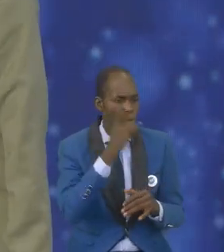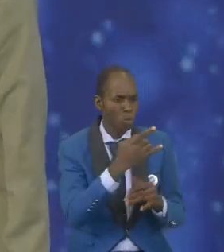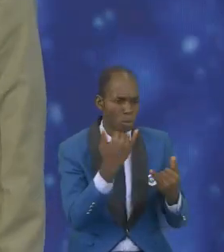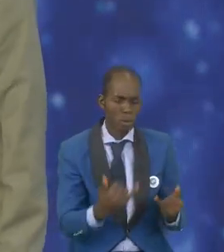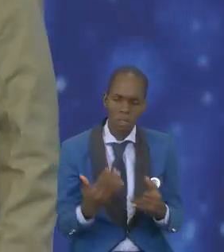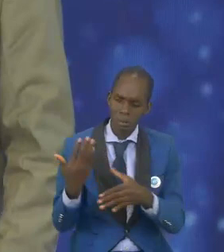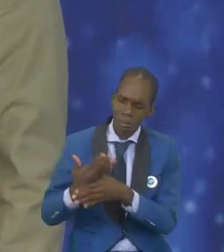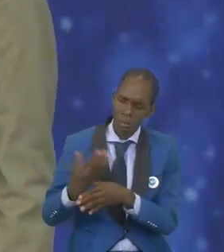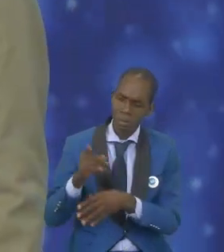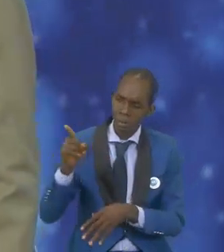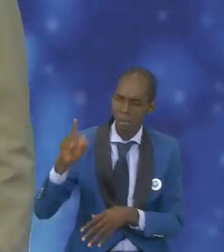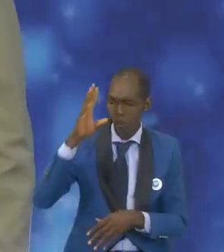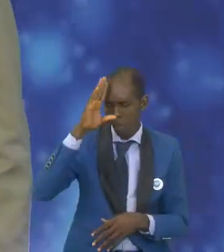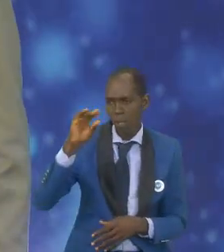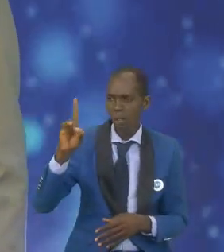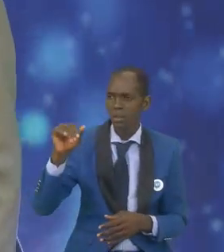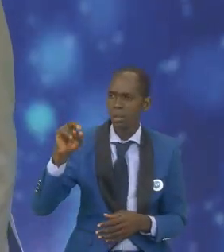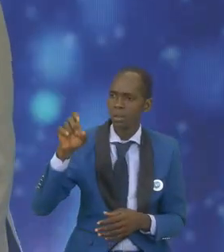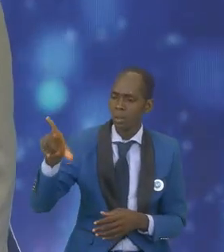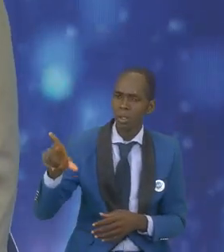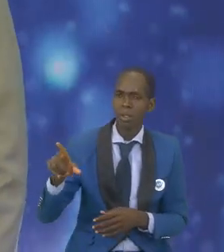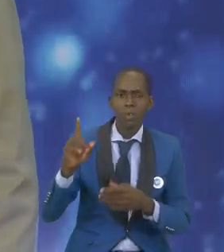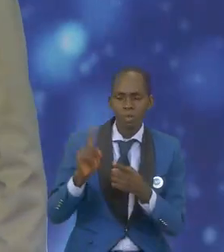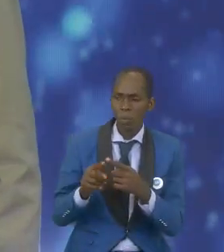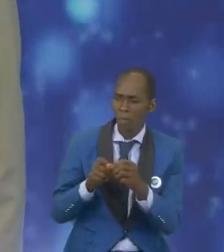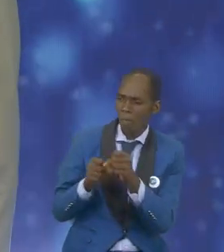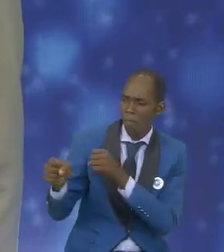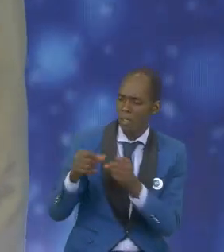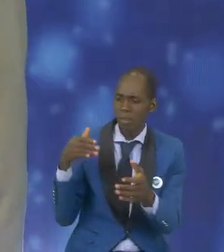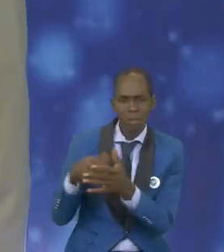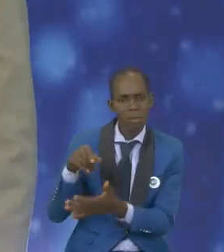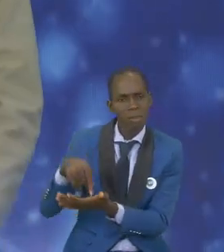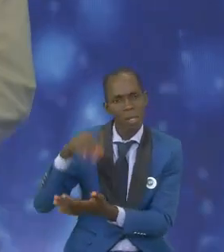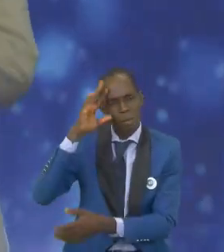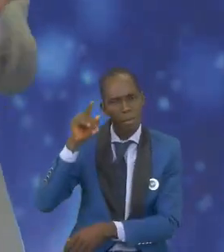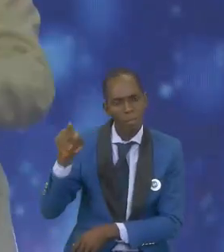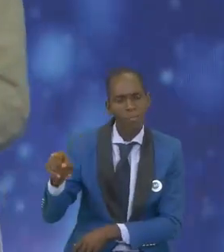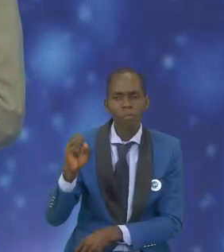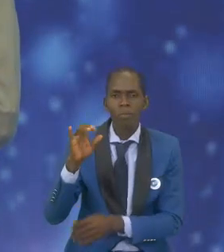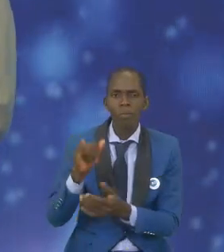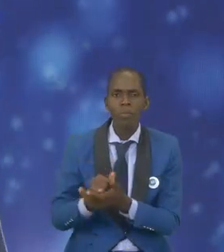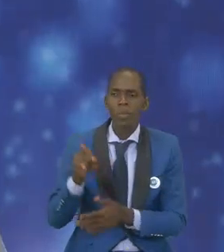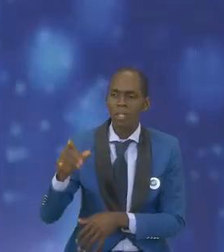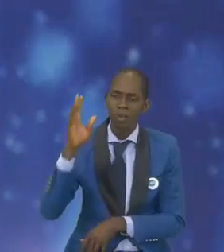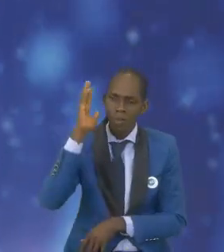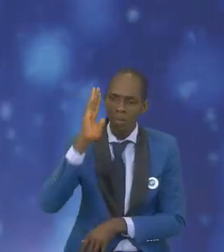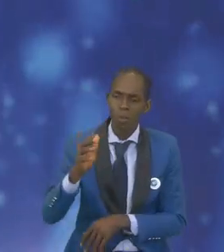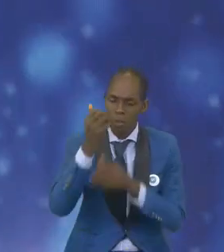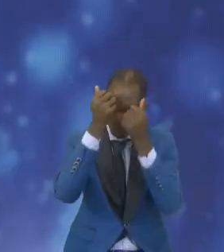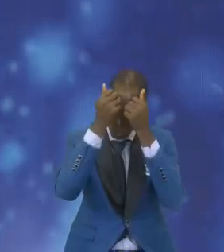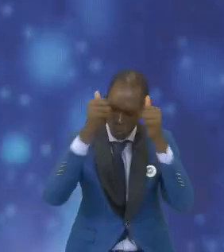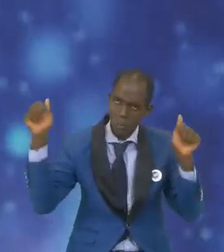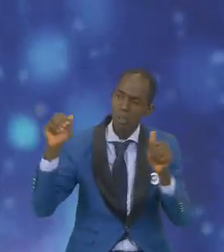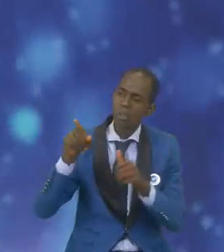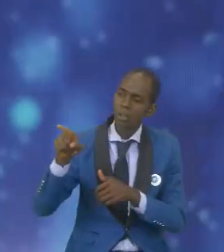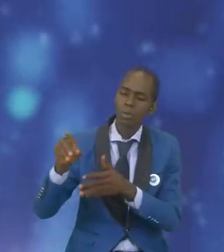Daniel to fight against him so that it will dishonor his God? Look at verse